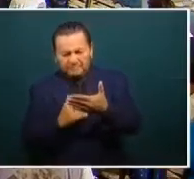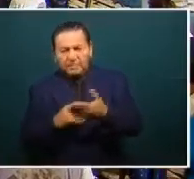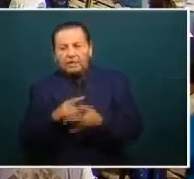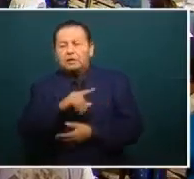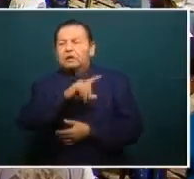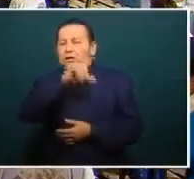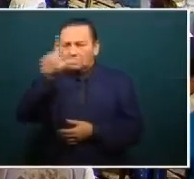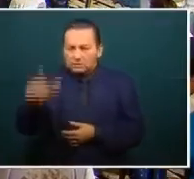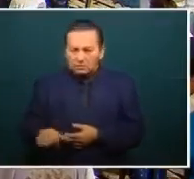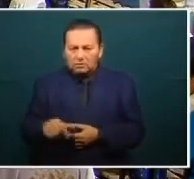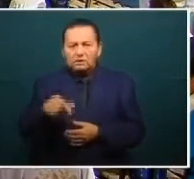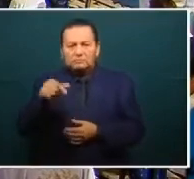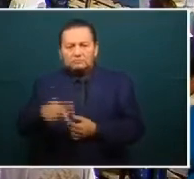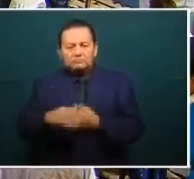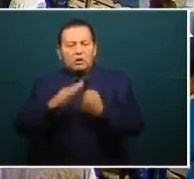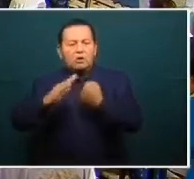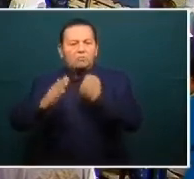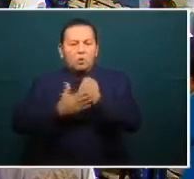good results.